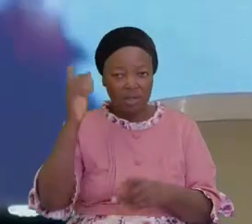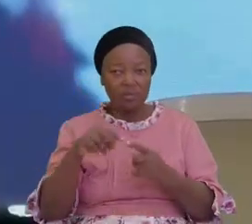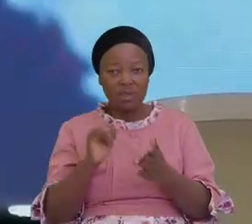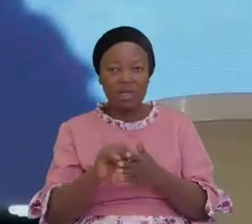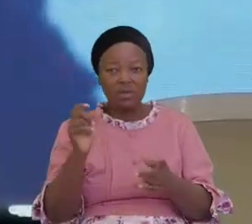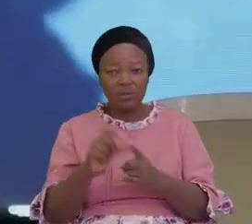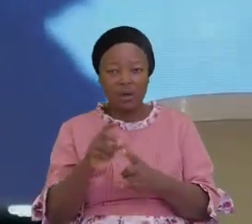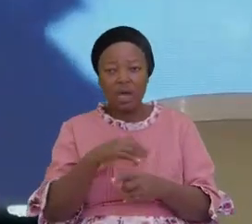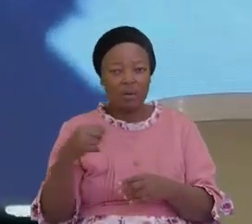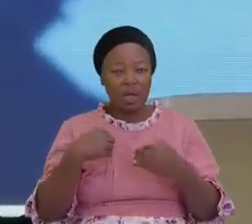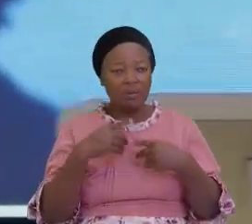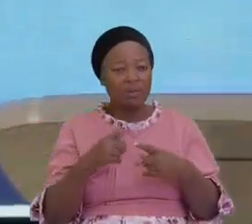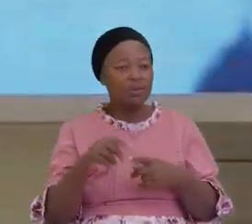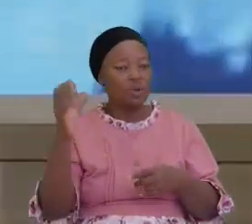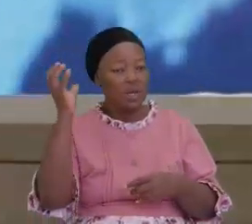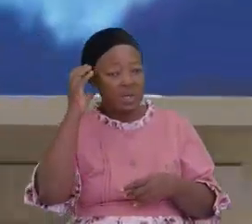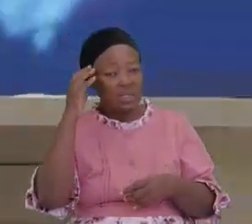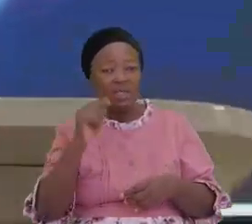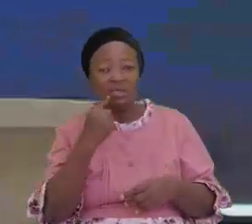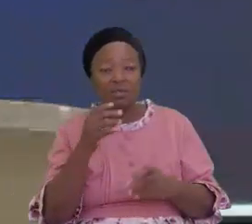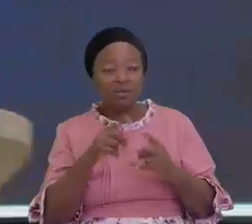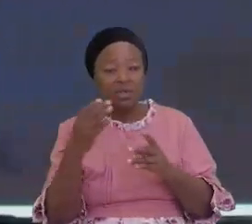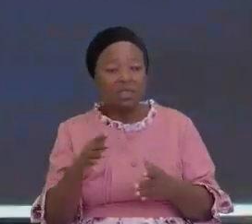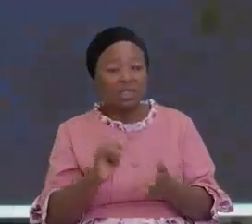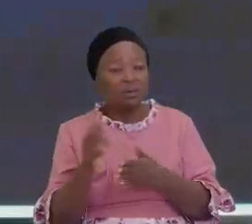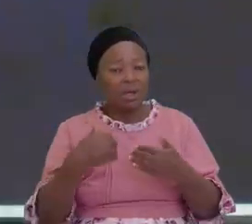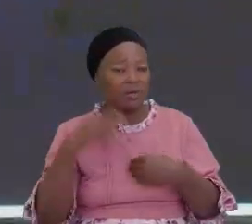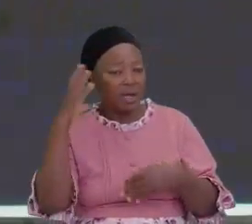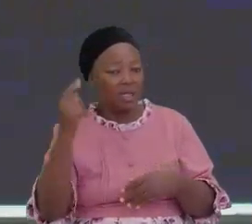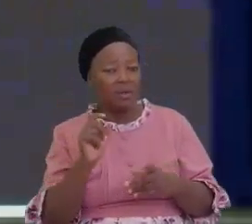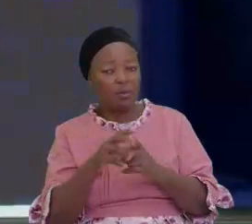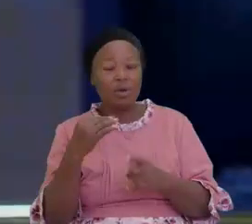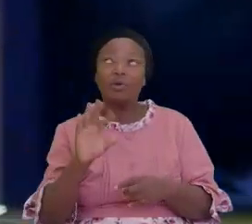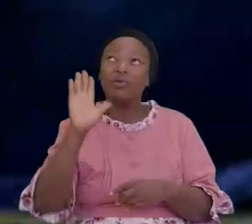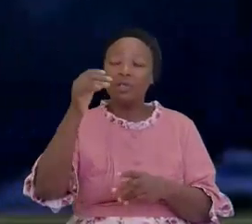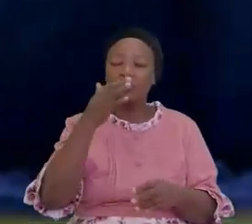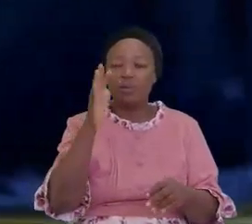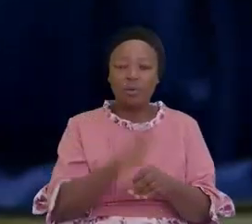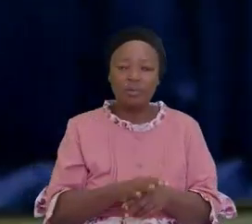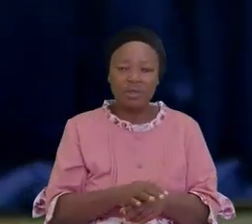give the more earnestly to the things which we have heard, the word of his promise.